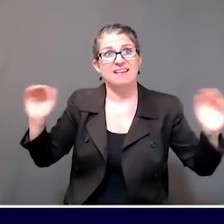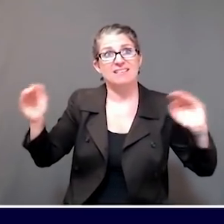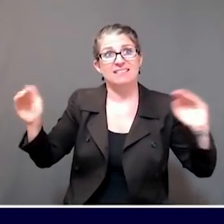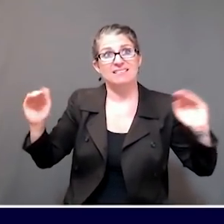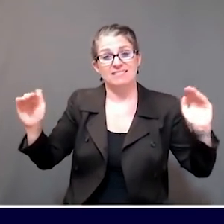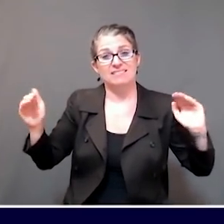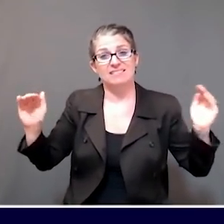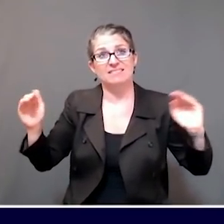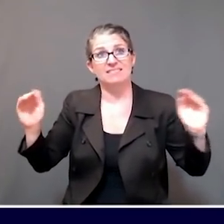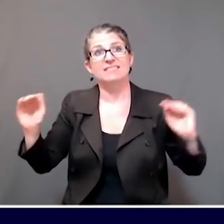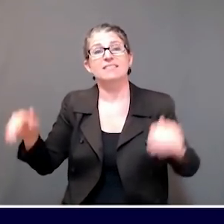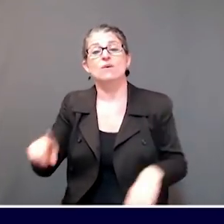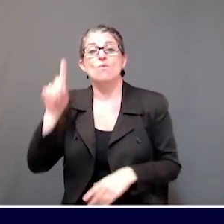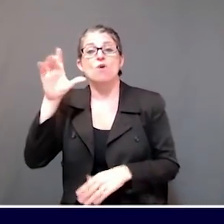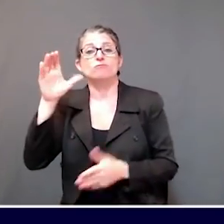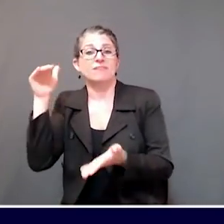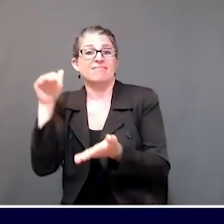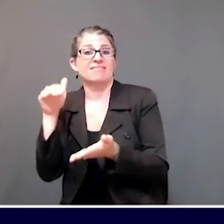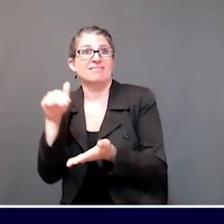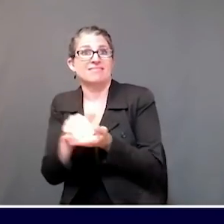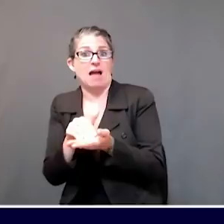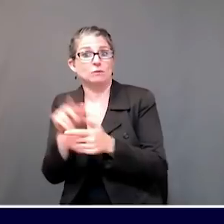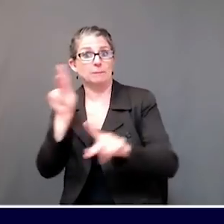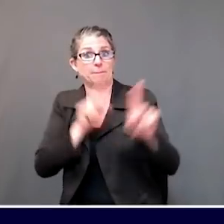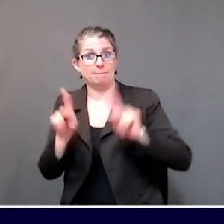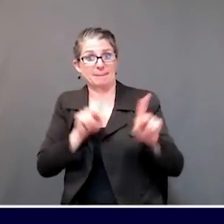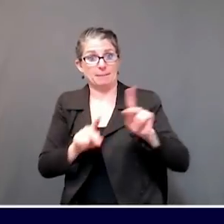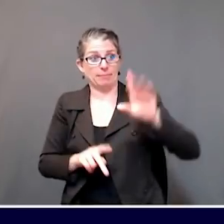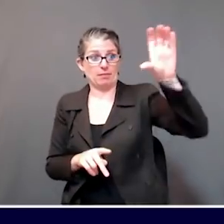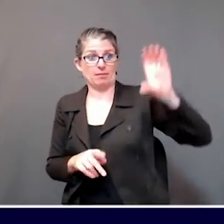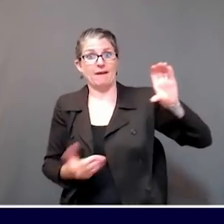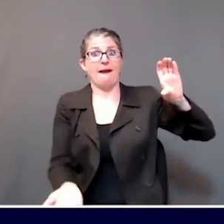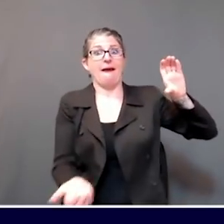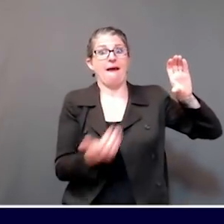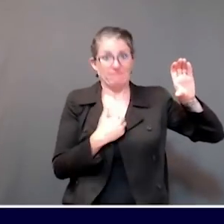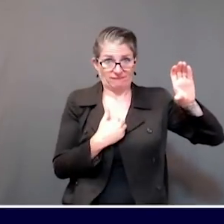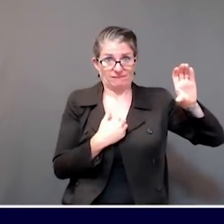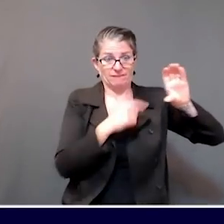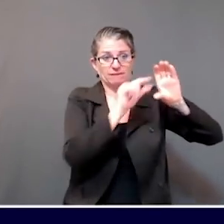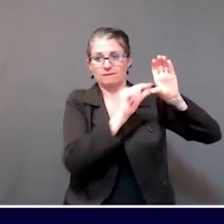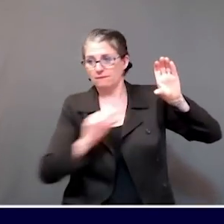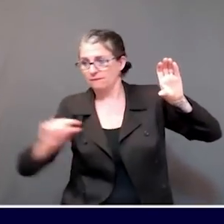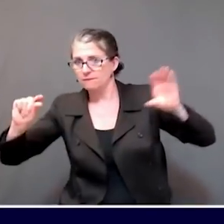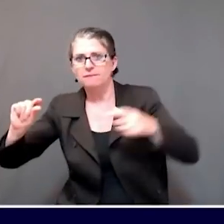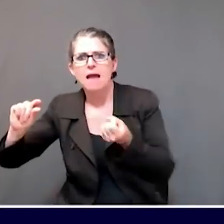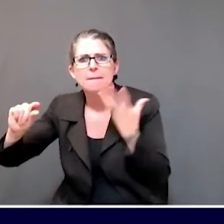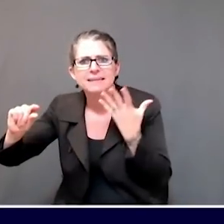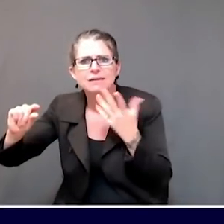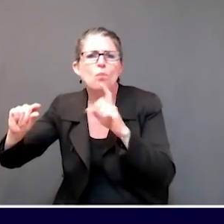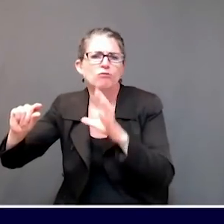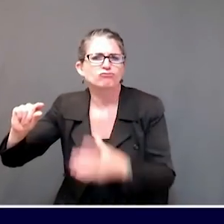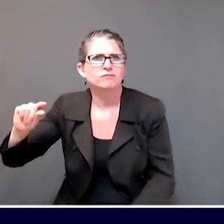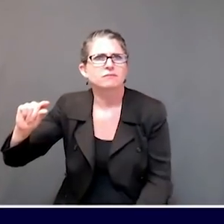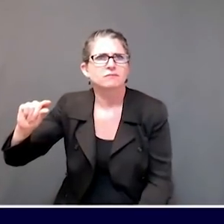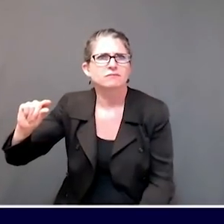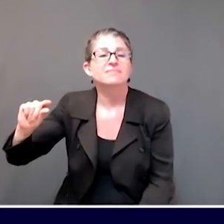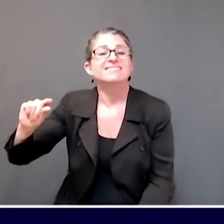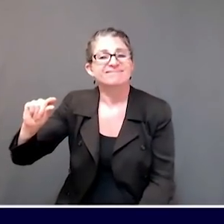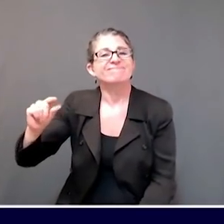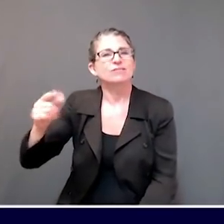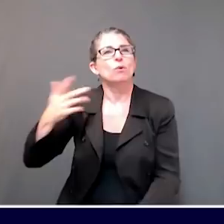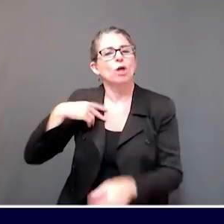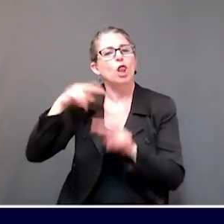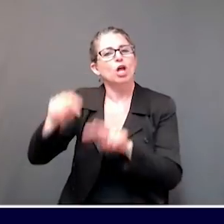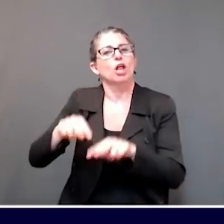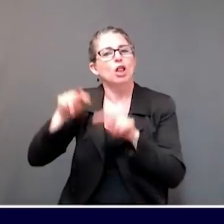them not just in Maine, but for our neighboring states as well as nationwide, because we're always trying to get a sense of what might be